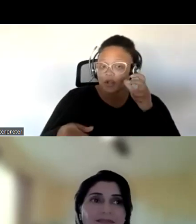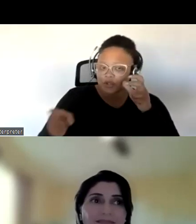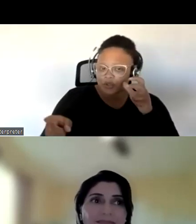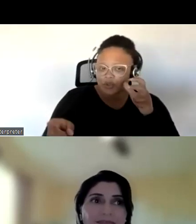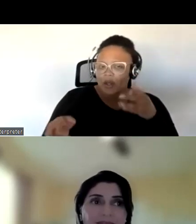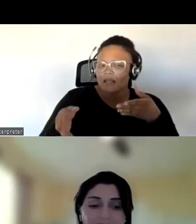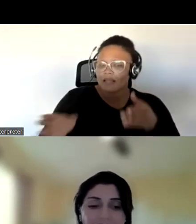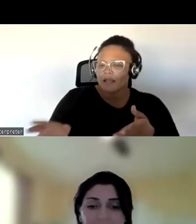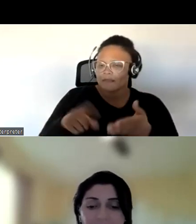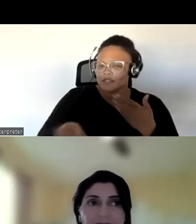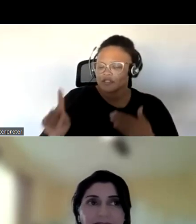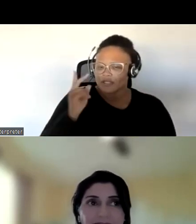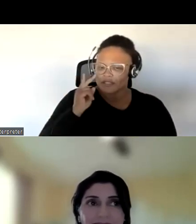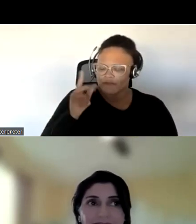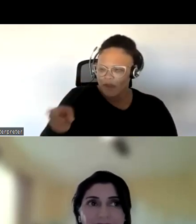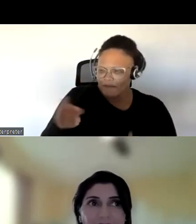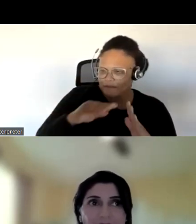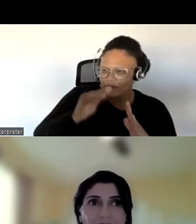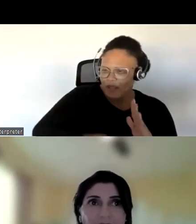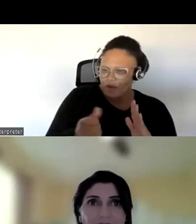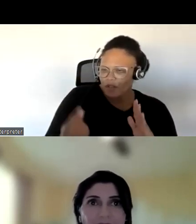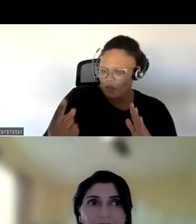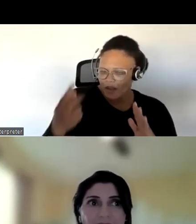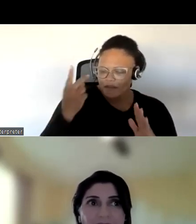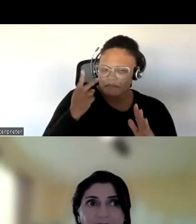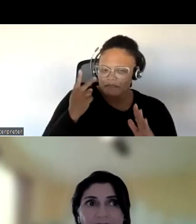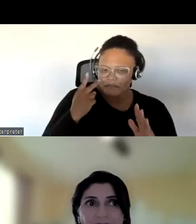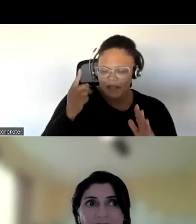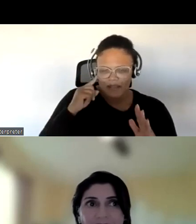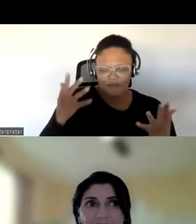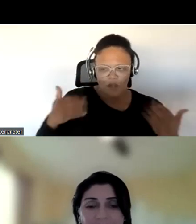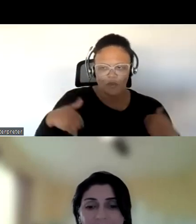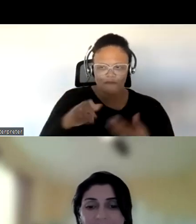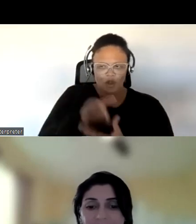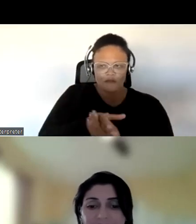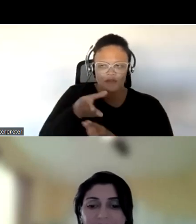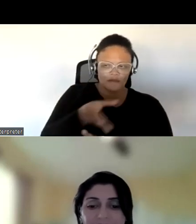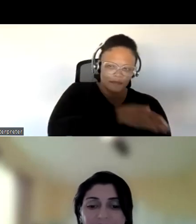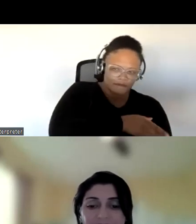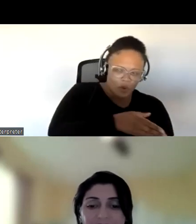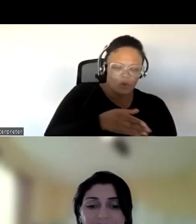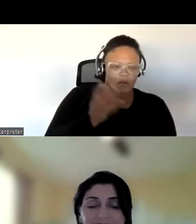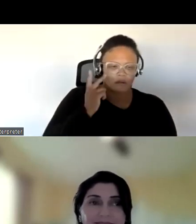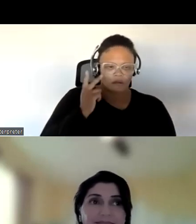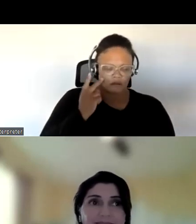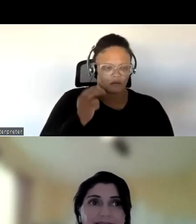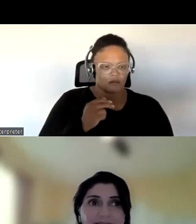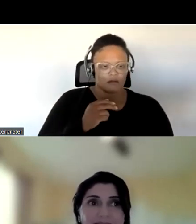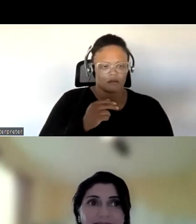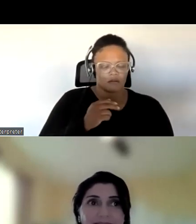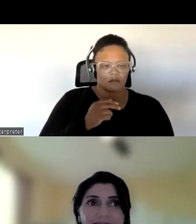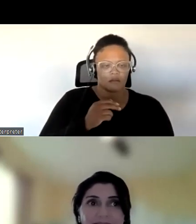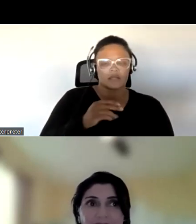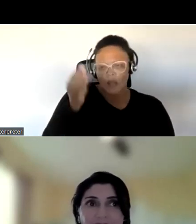with them to see if you have to do another one if they already have one on file from a prior payment. Okay, great. Thank you. And Then I can get